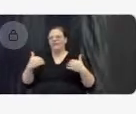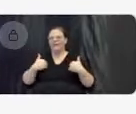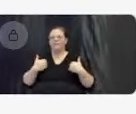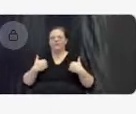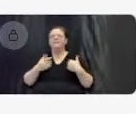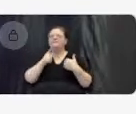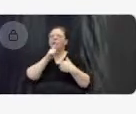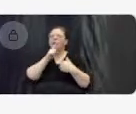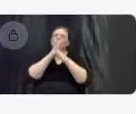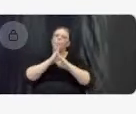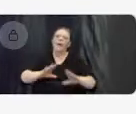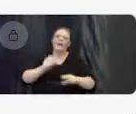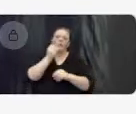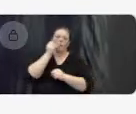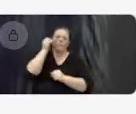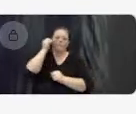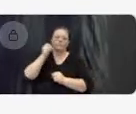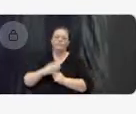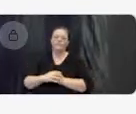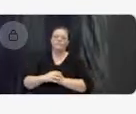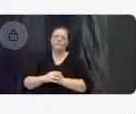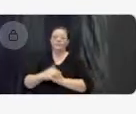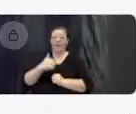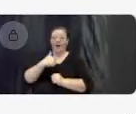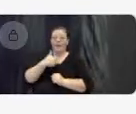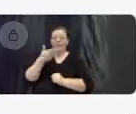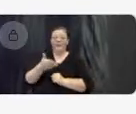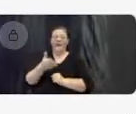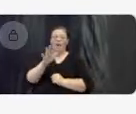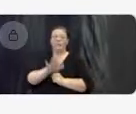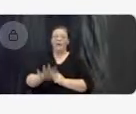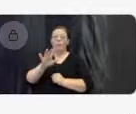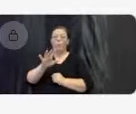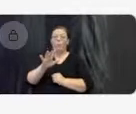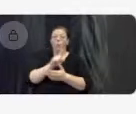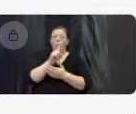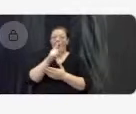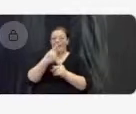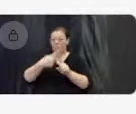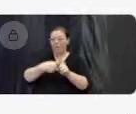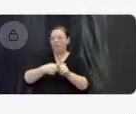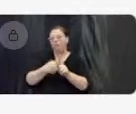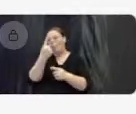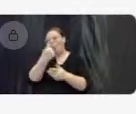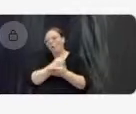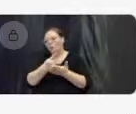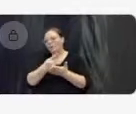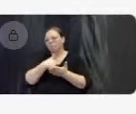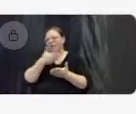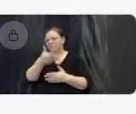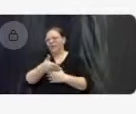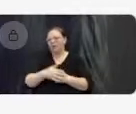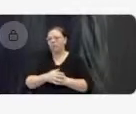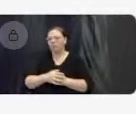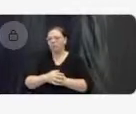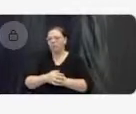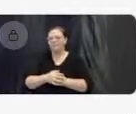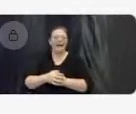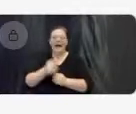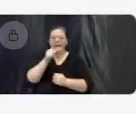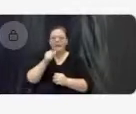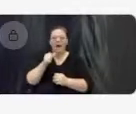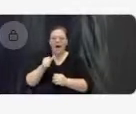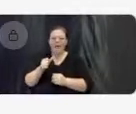very quiet home, and I'm there about 1 week every month. I am not an